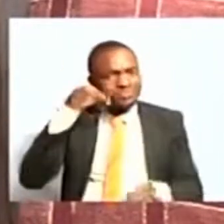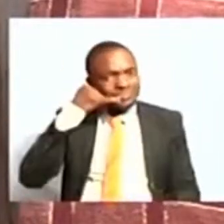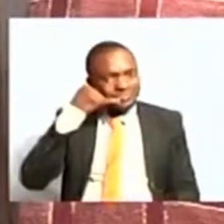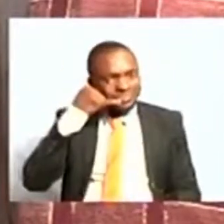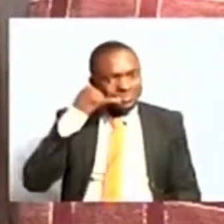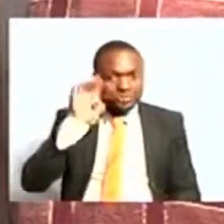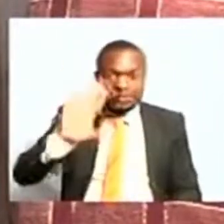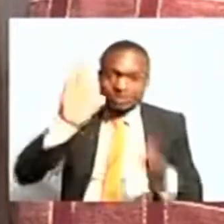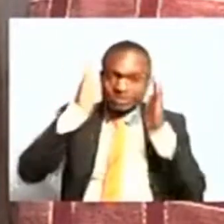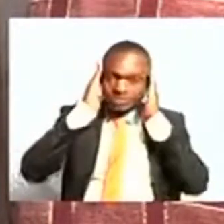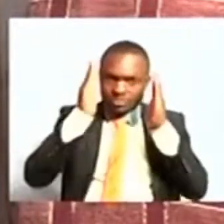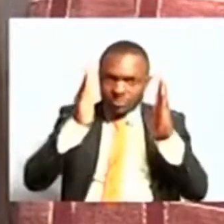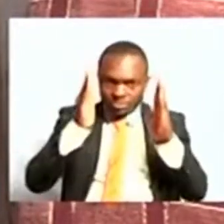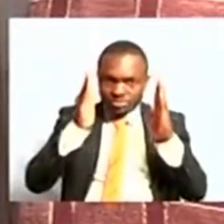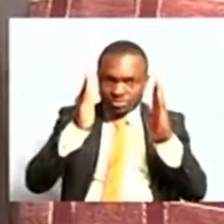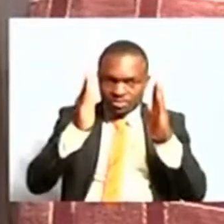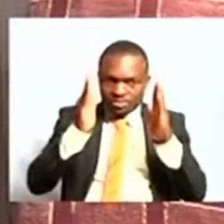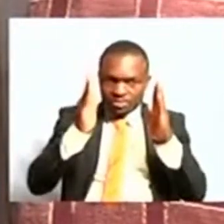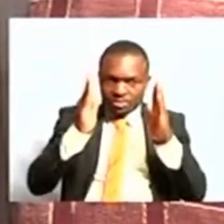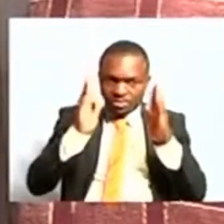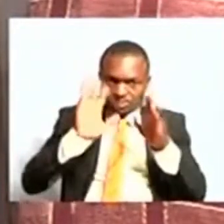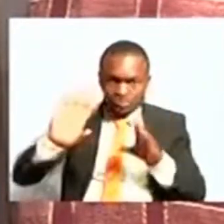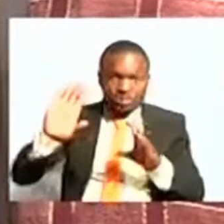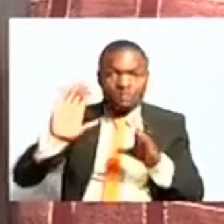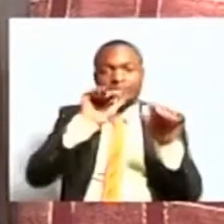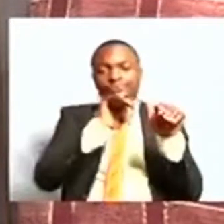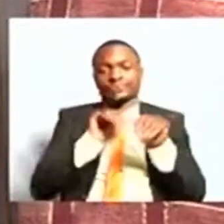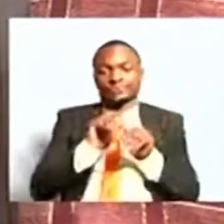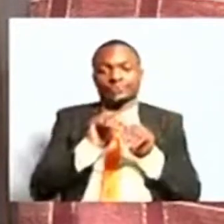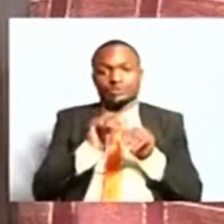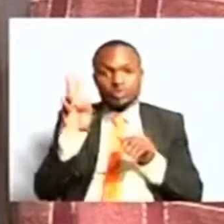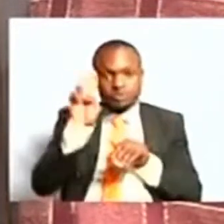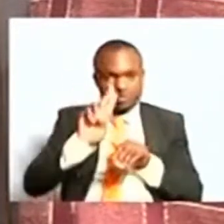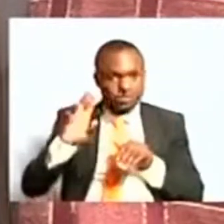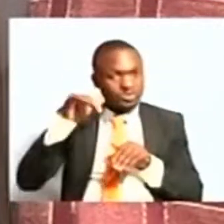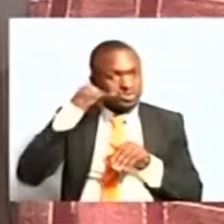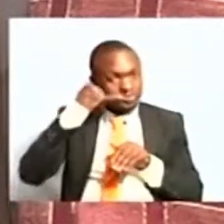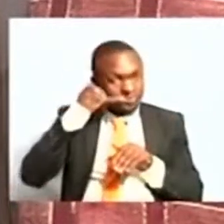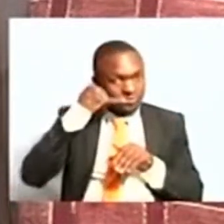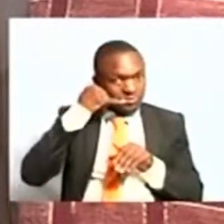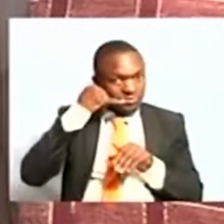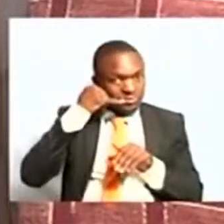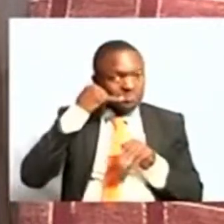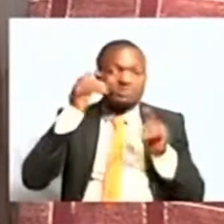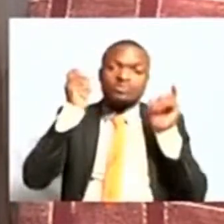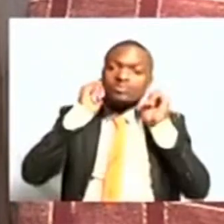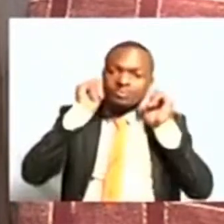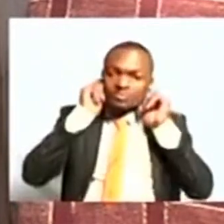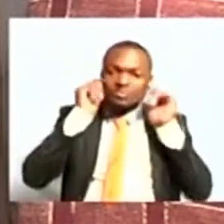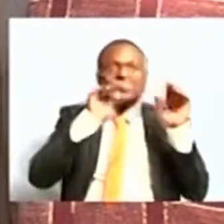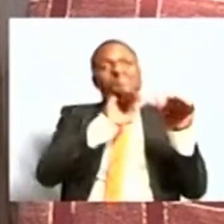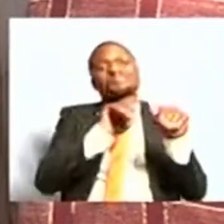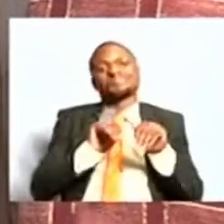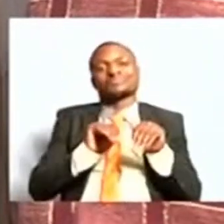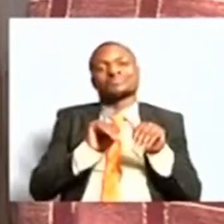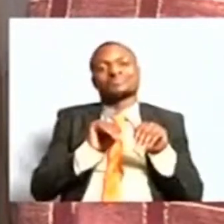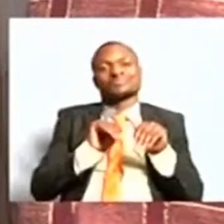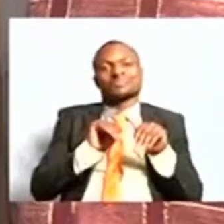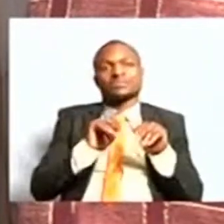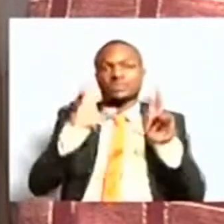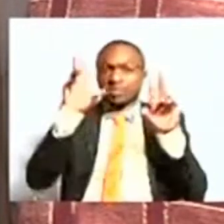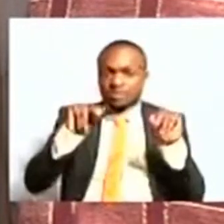Your concentration is on your conversation. Avoid using the phone or headphones while using the road. Right.